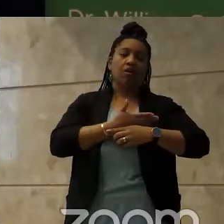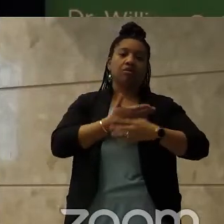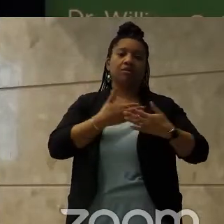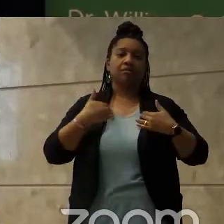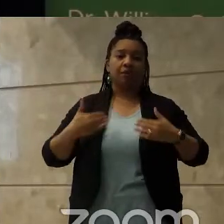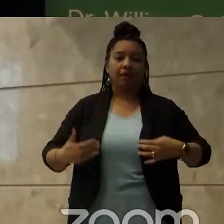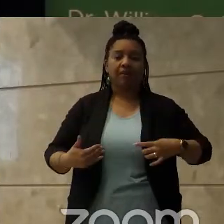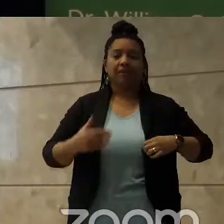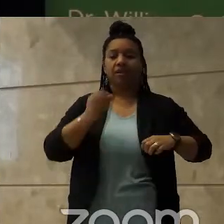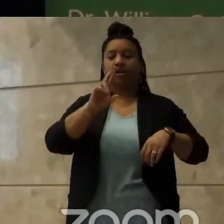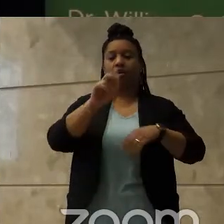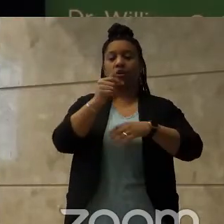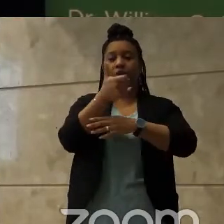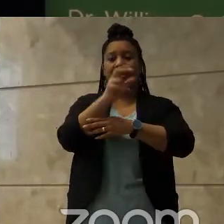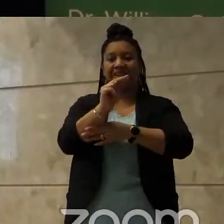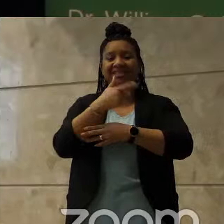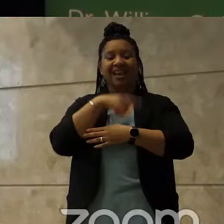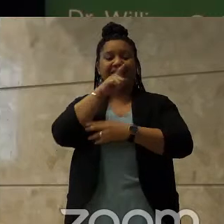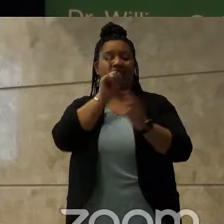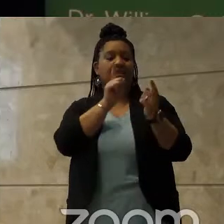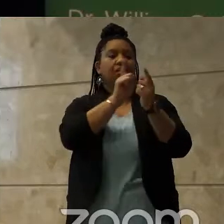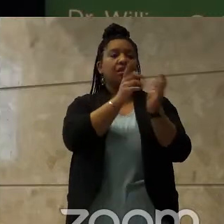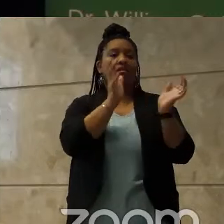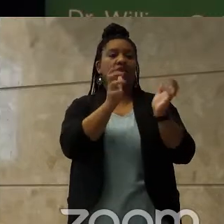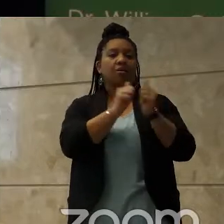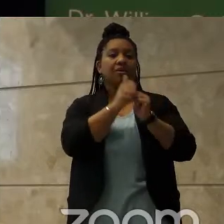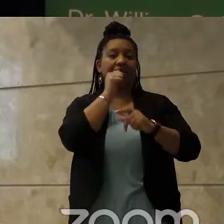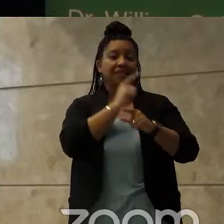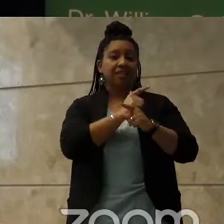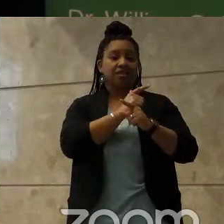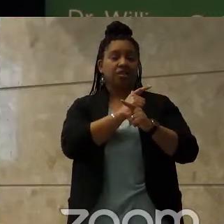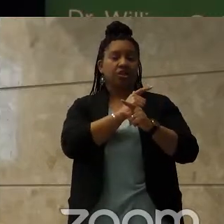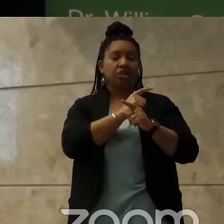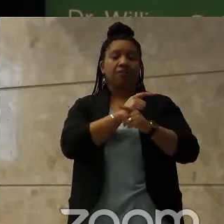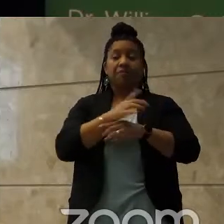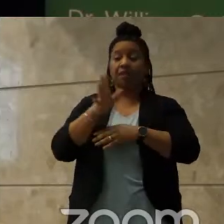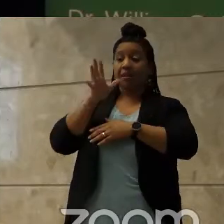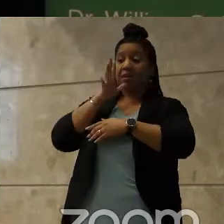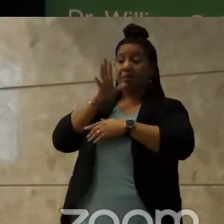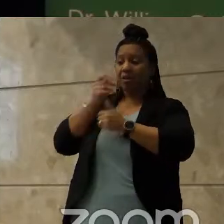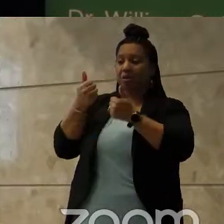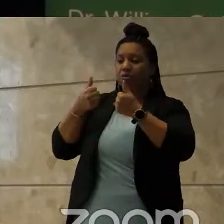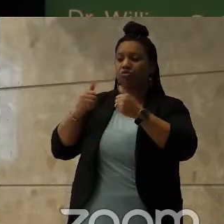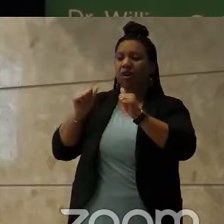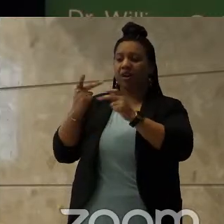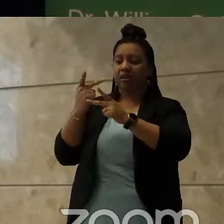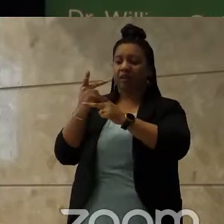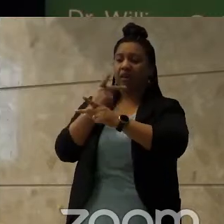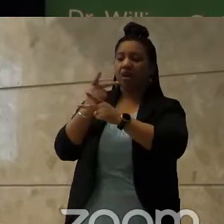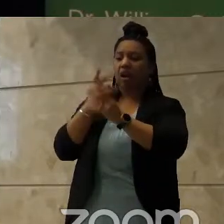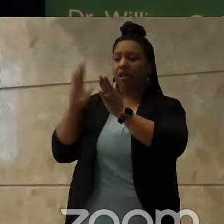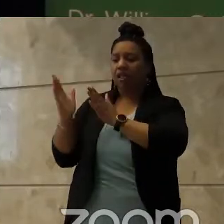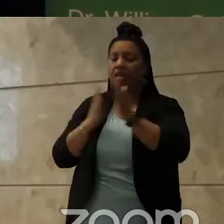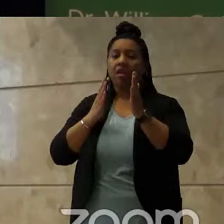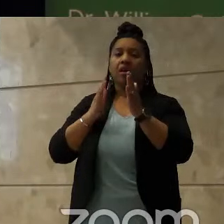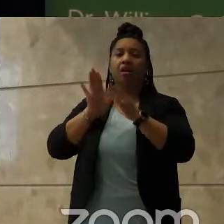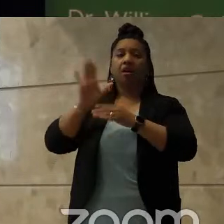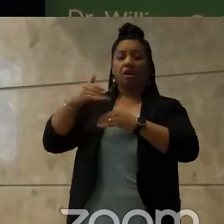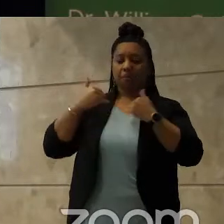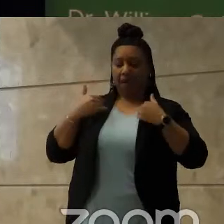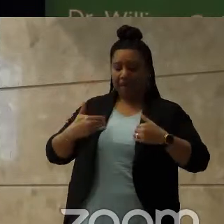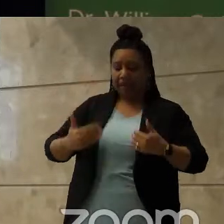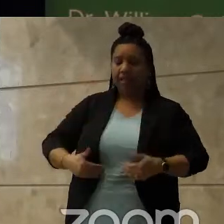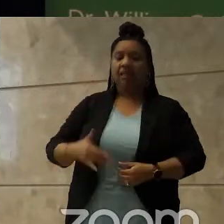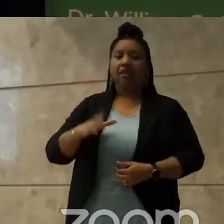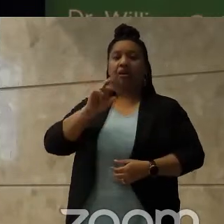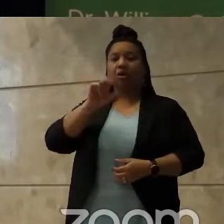lovely, gracious, kind. The mother was trying to get her daughter's organs donated. Not that same woman. Just let